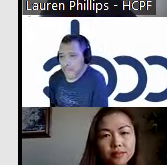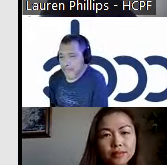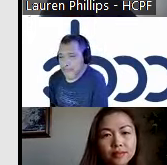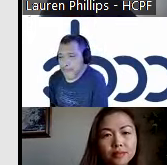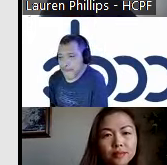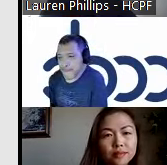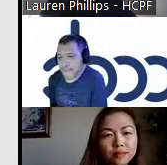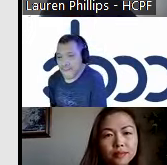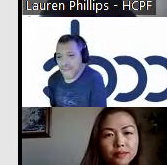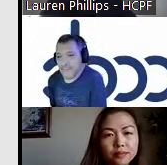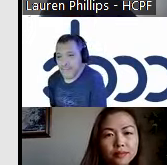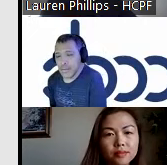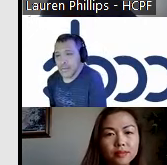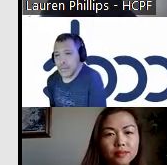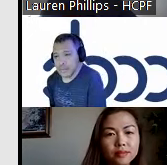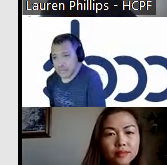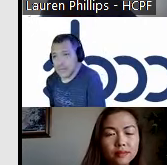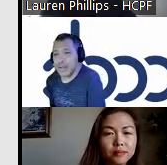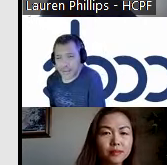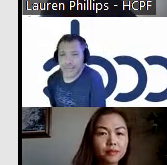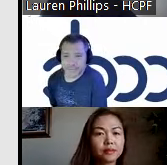what, if it involves any Medicaid managed care.